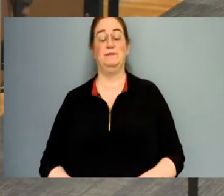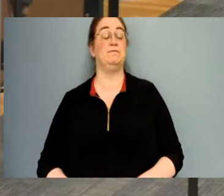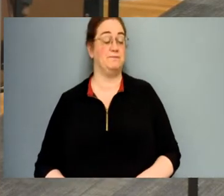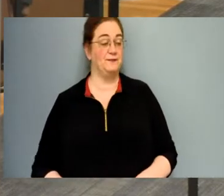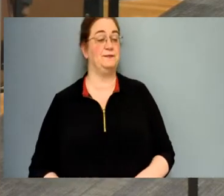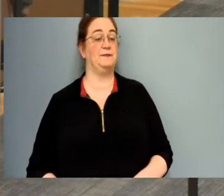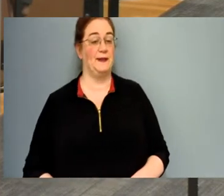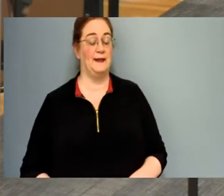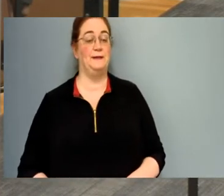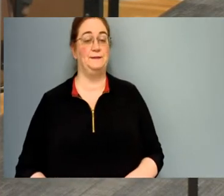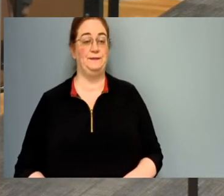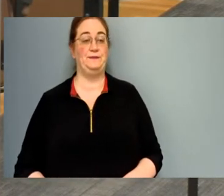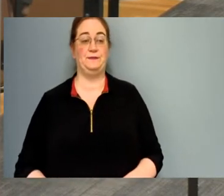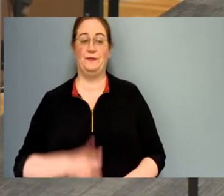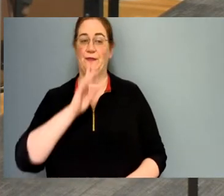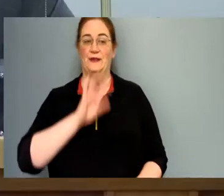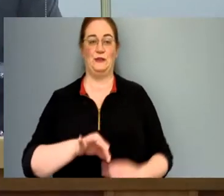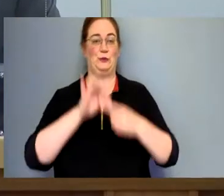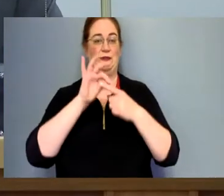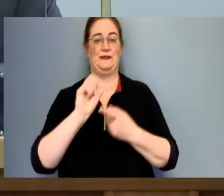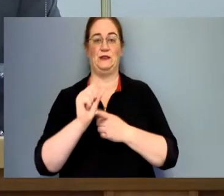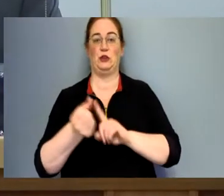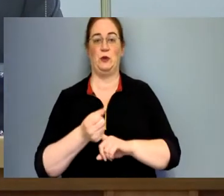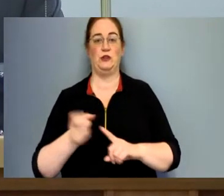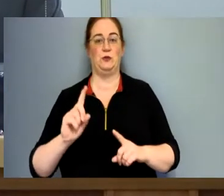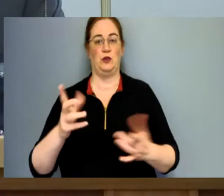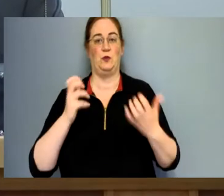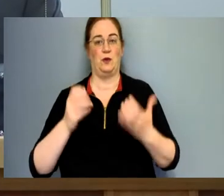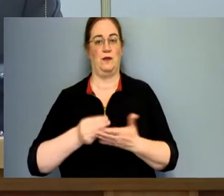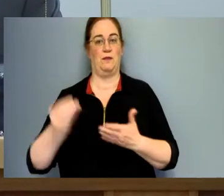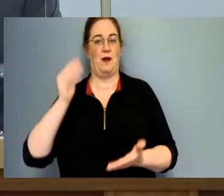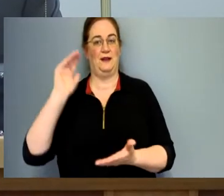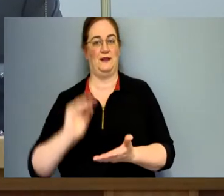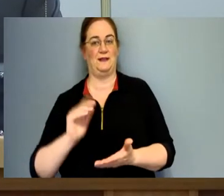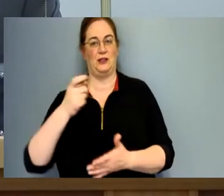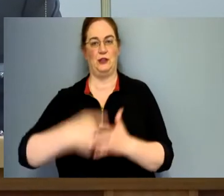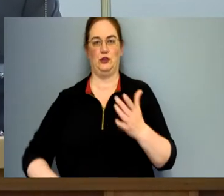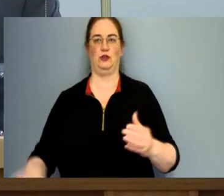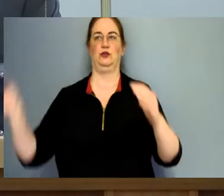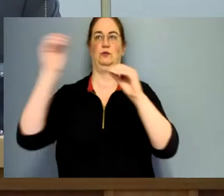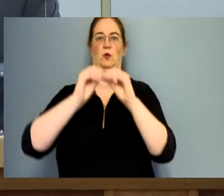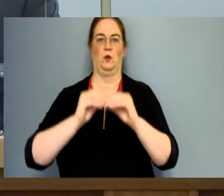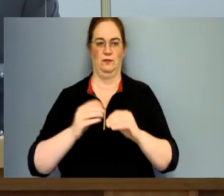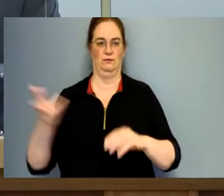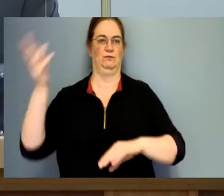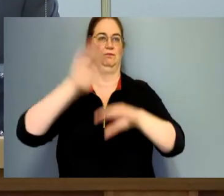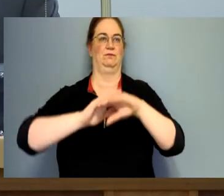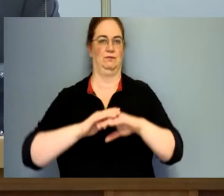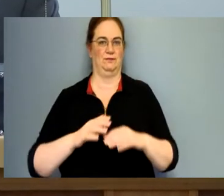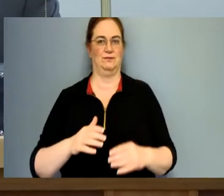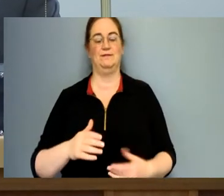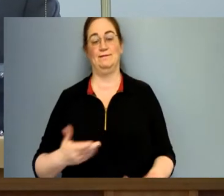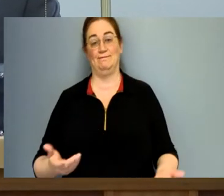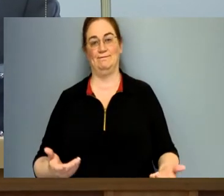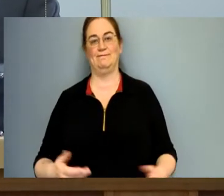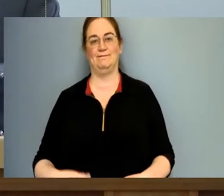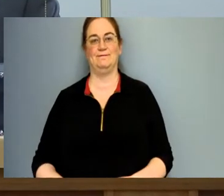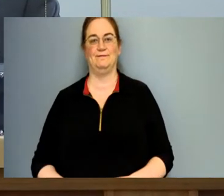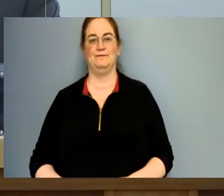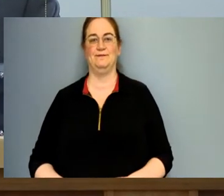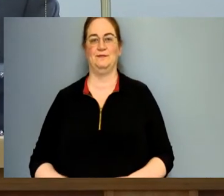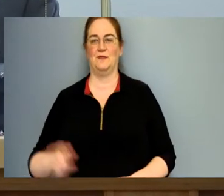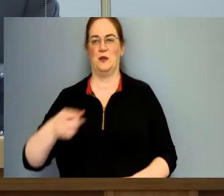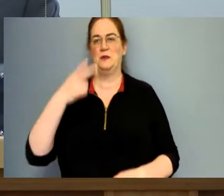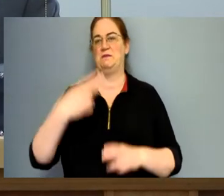In 12 months. It's a unique situation where you want to buy a little less and they charge you a lot more. Correct. And it's, absolutely. Yeah. I was